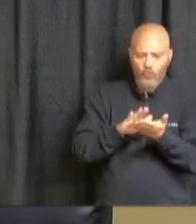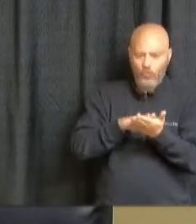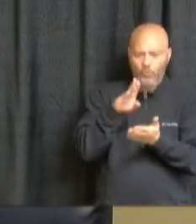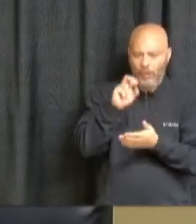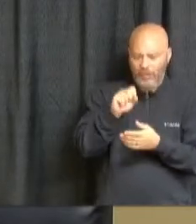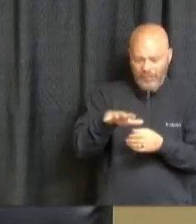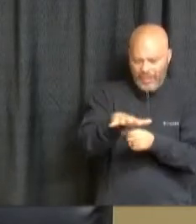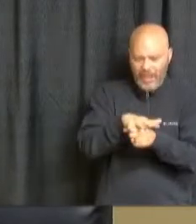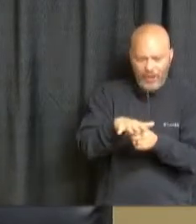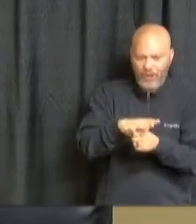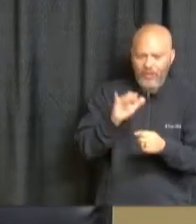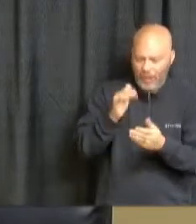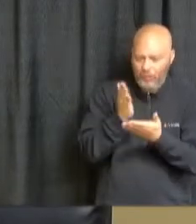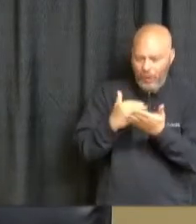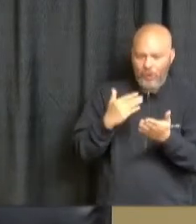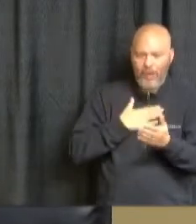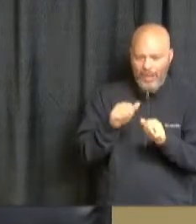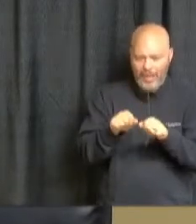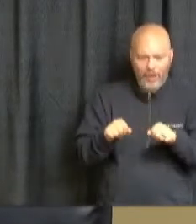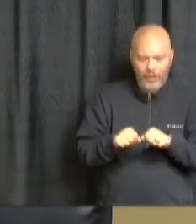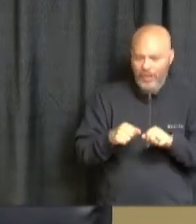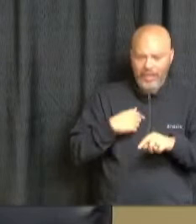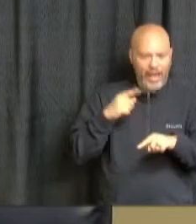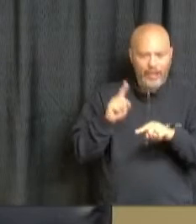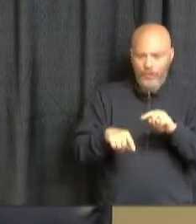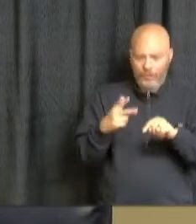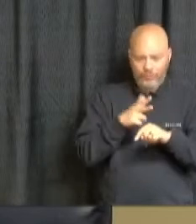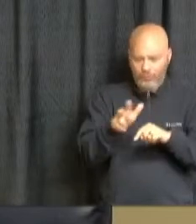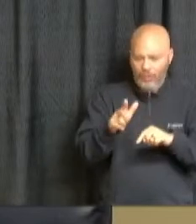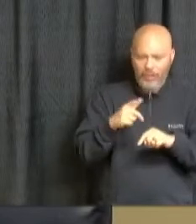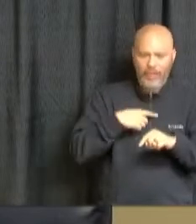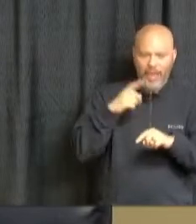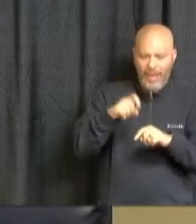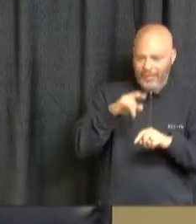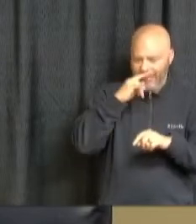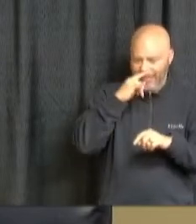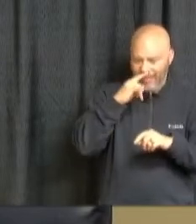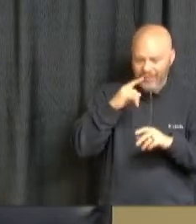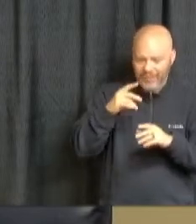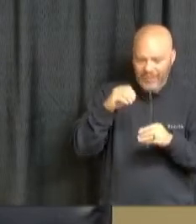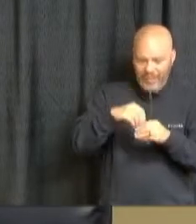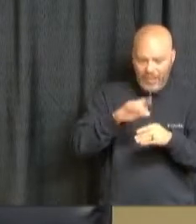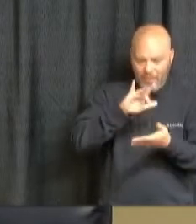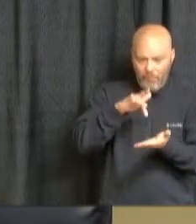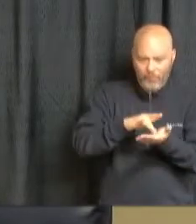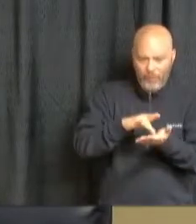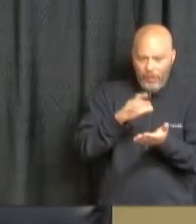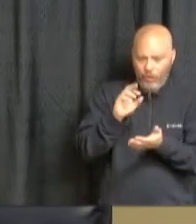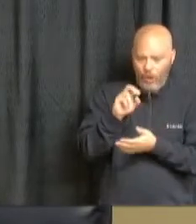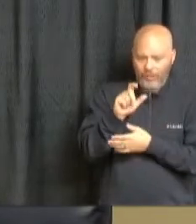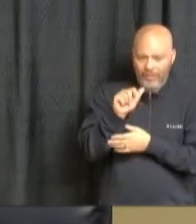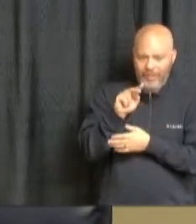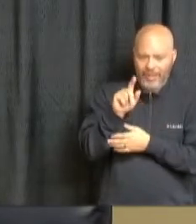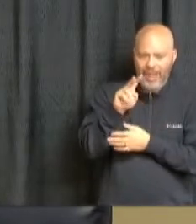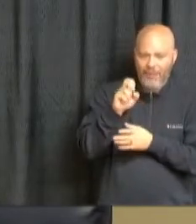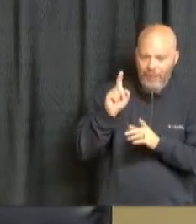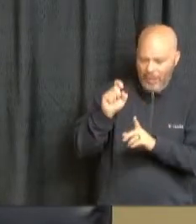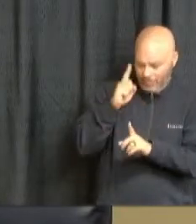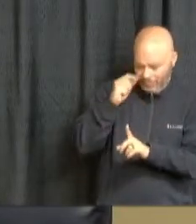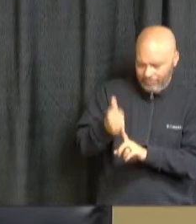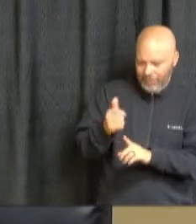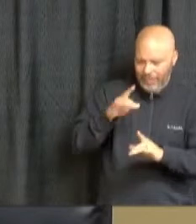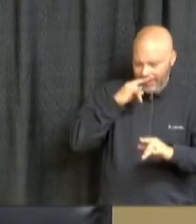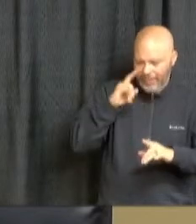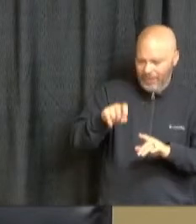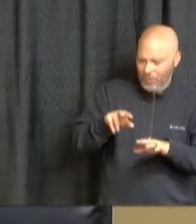over there, and that was part of my route. And I couldn't go down there, so I had to put the kids out in the middle of Crossland Avenue, and they had to walk down